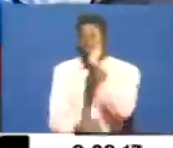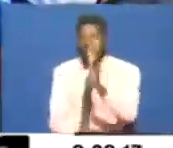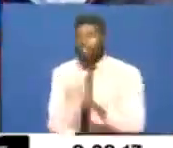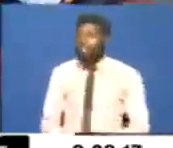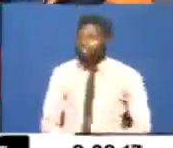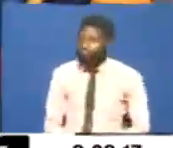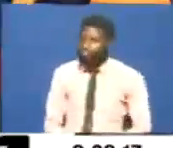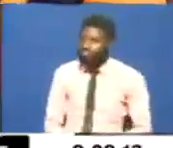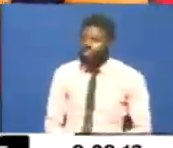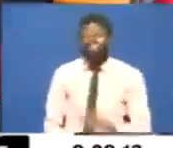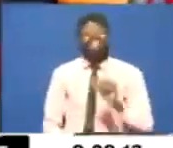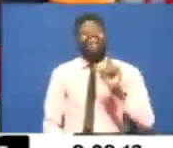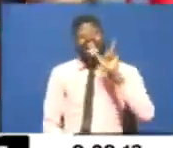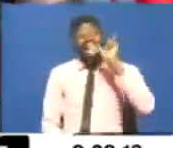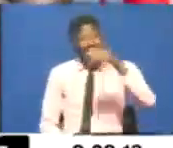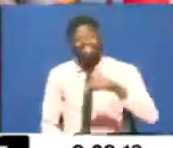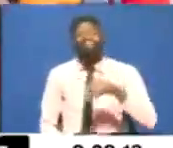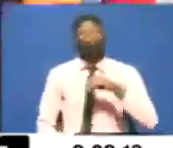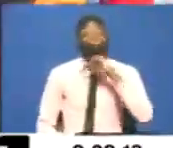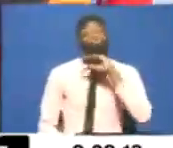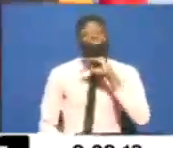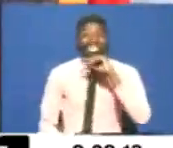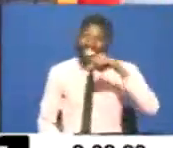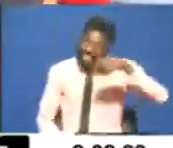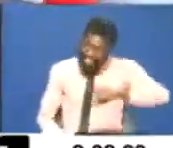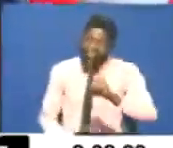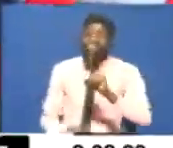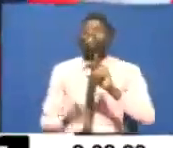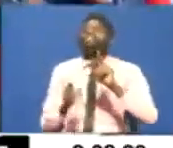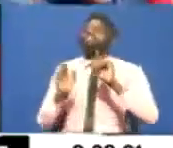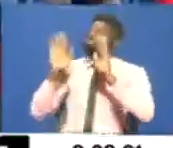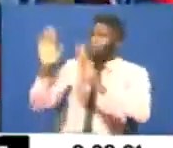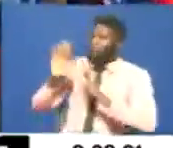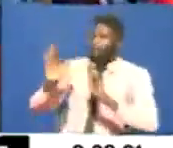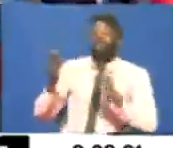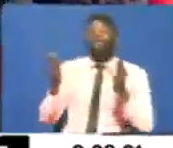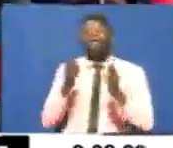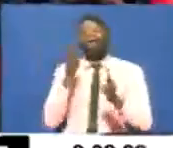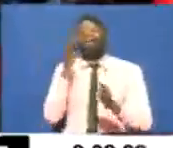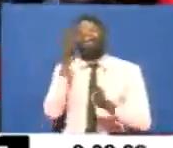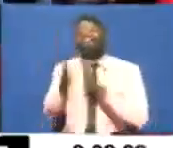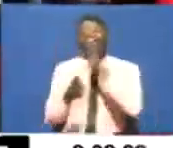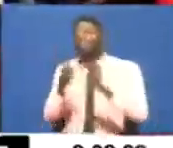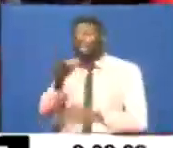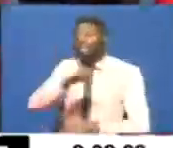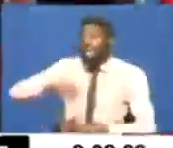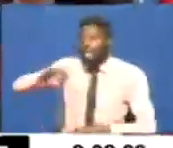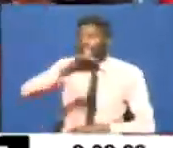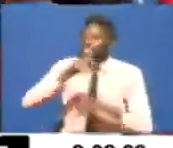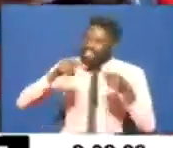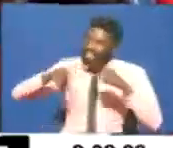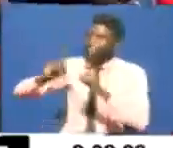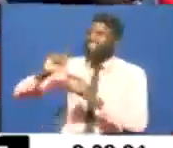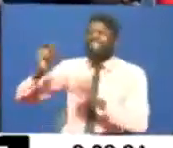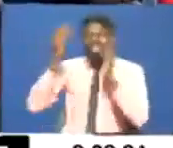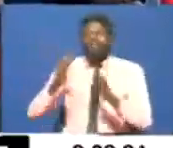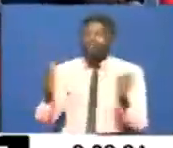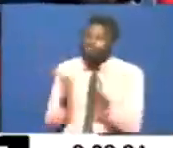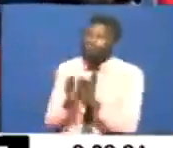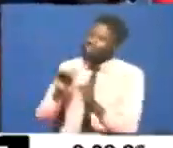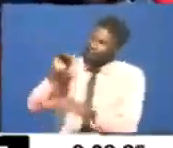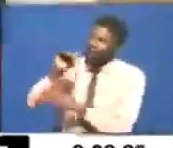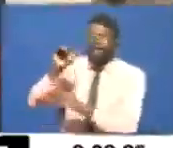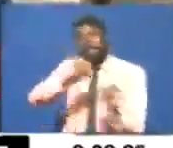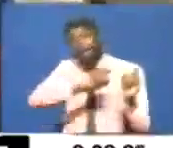Later, the former Prime Minister held roadside rallies in Kasarani constituency, where he rallied Kenyans to turn up for